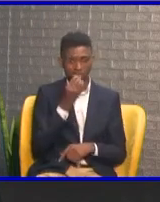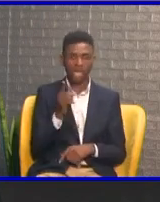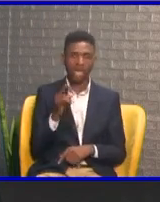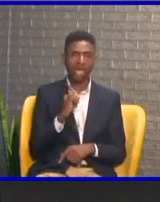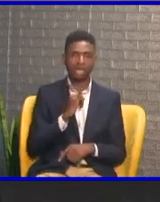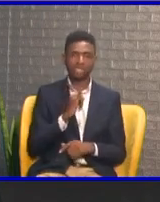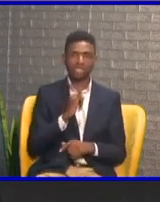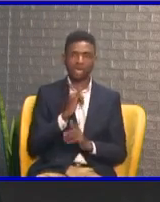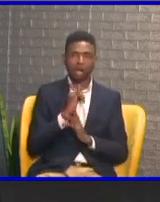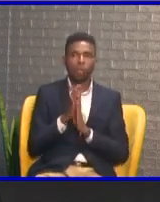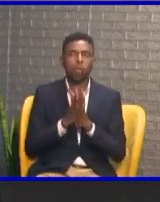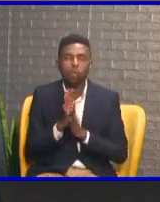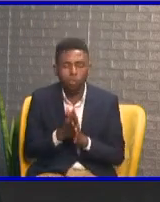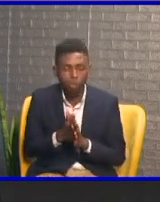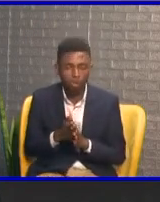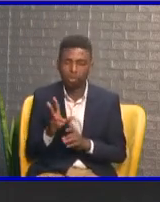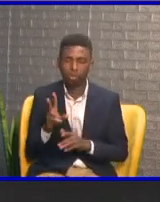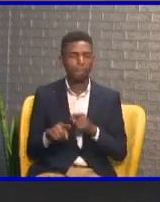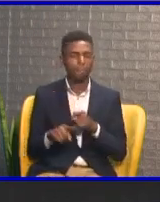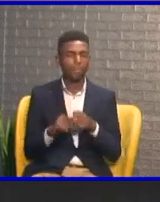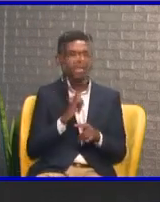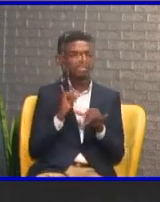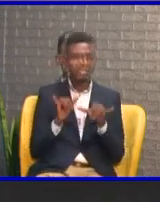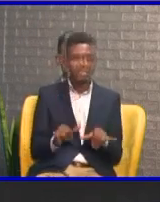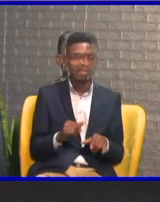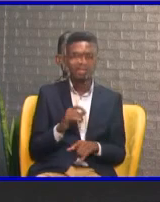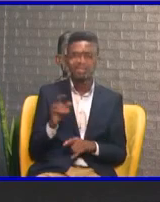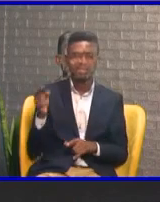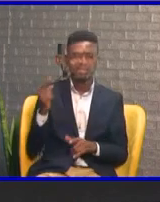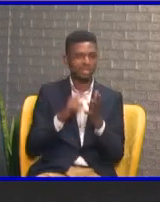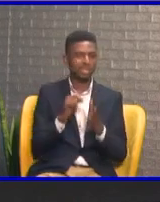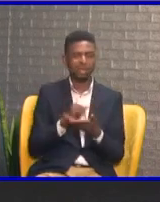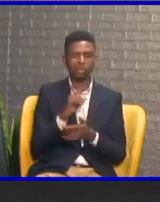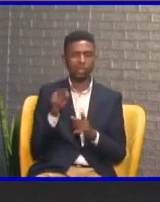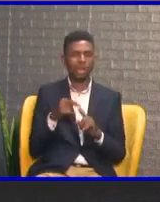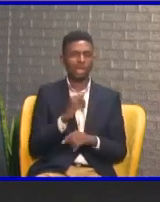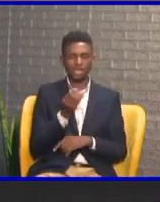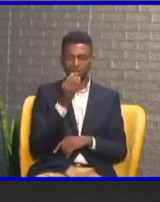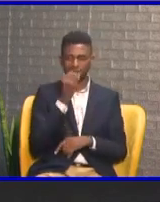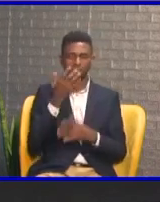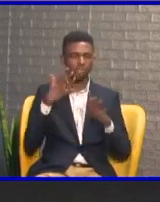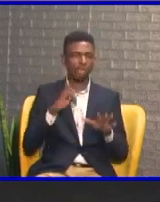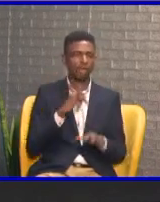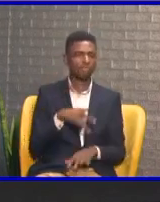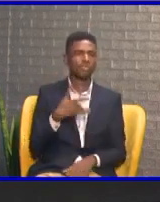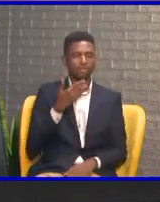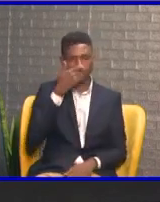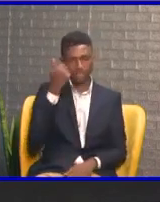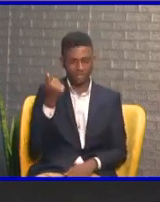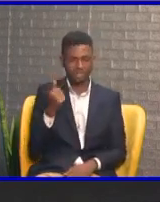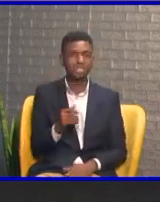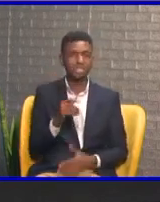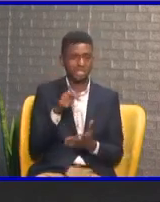up, but I stayed there. And I noticed when I finished eating, I felt better. Say amen, somebody. Oh. These things are so practical.